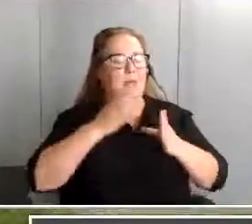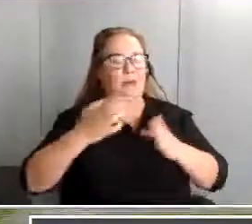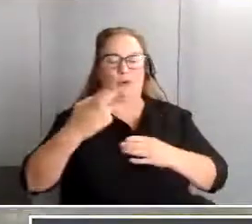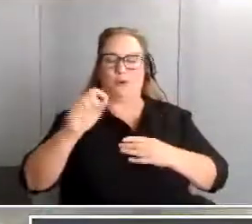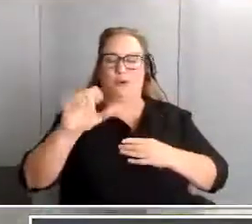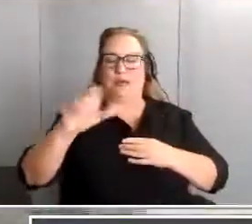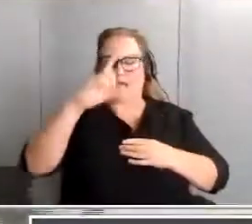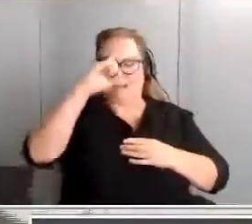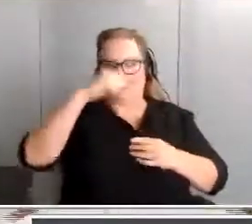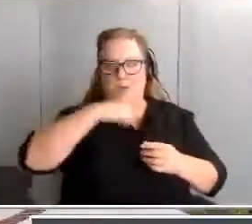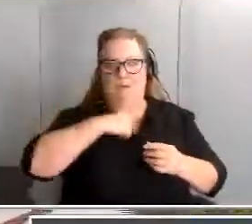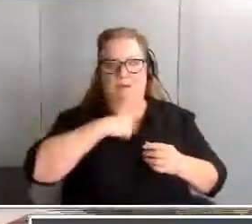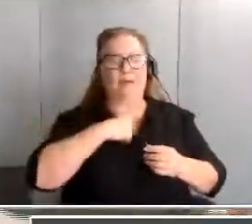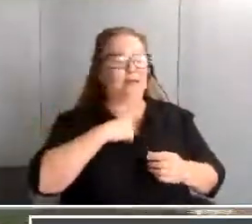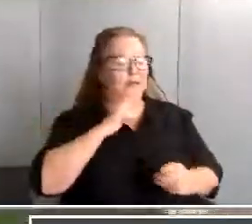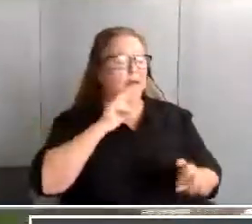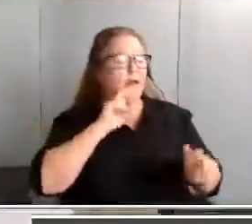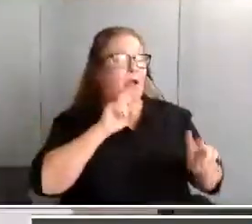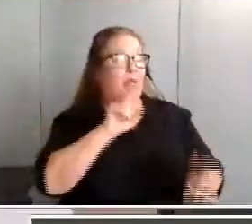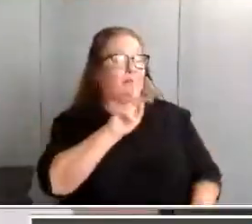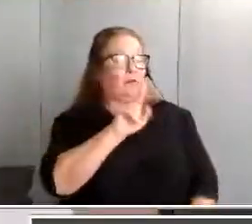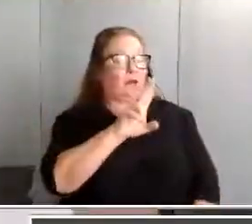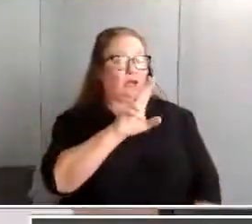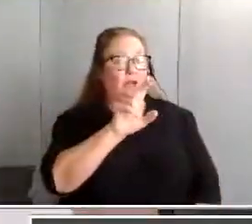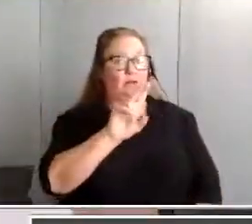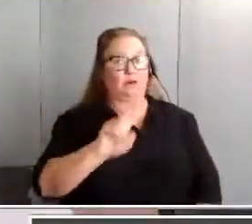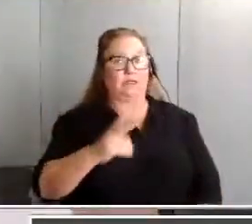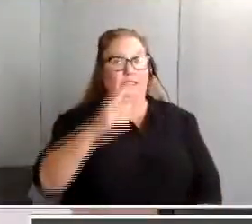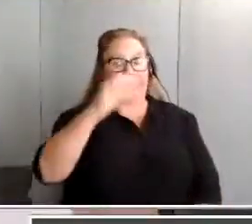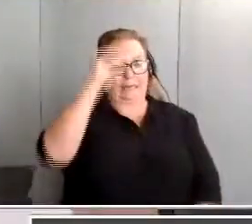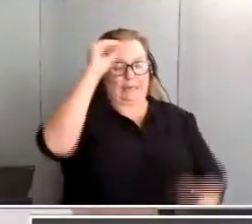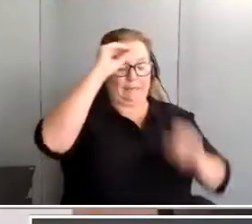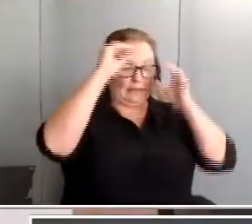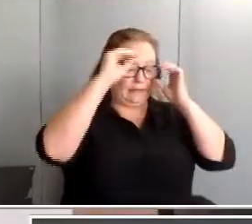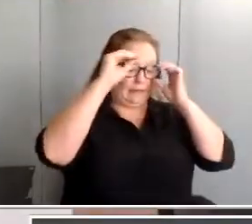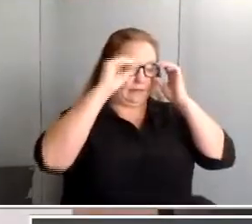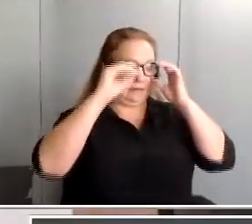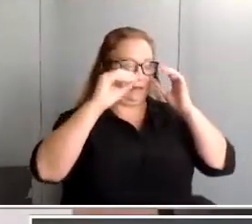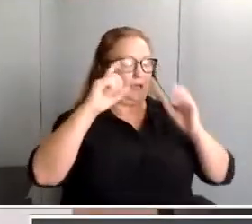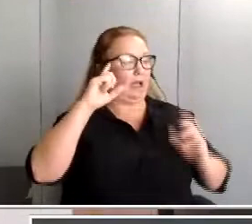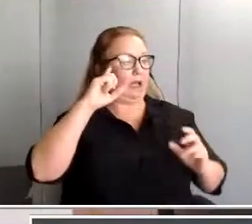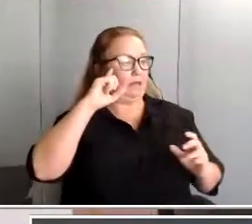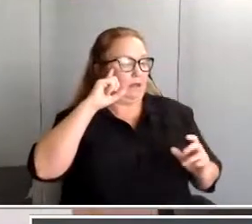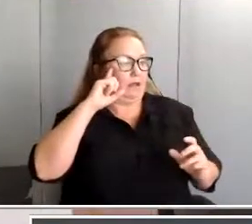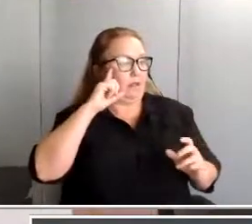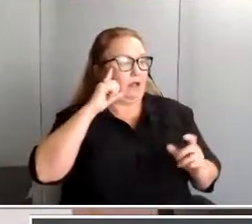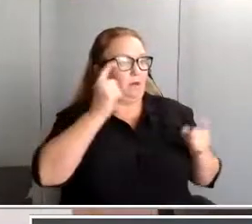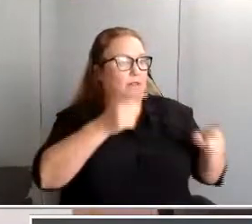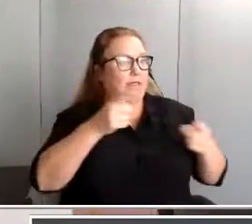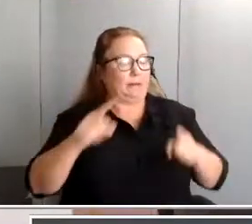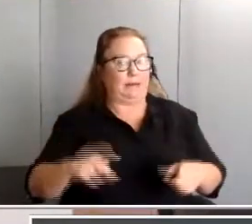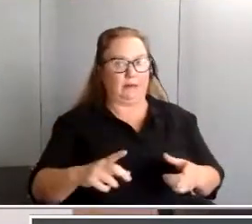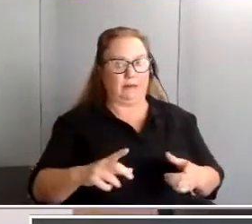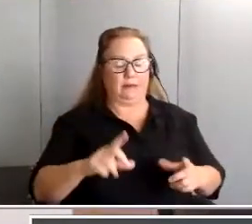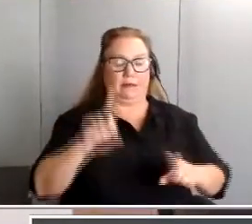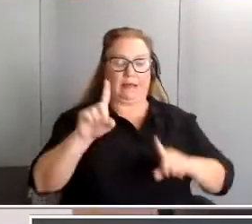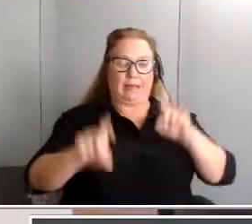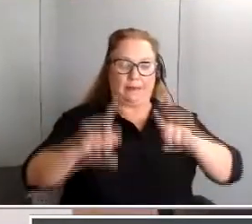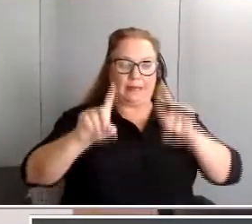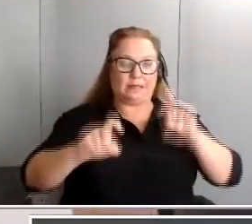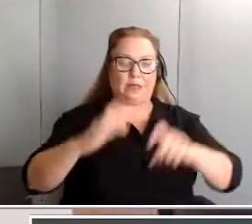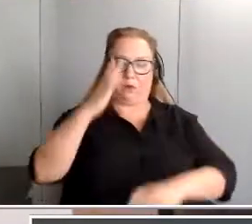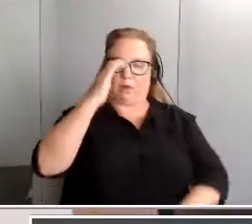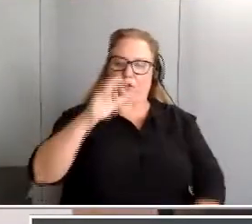seek out KU for second opinion, find out what they thought was going on. And I kept asking them, you know, why don't you have